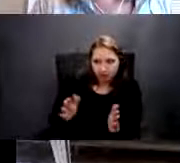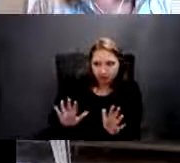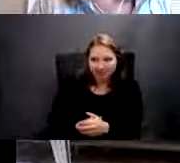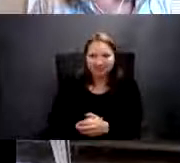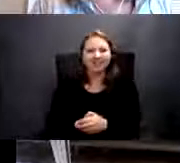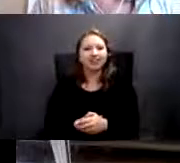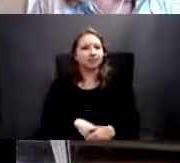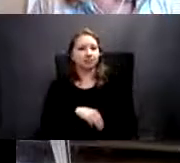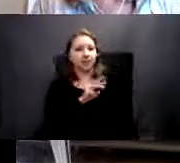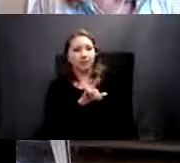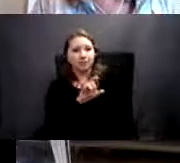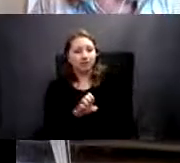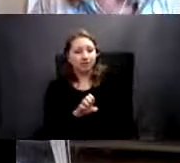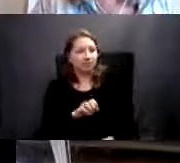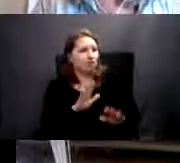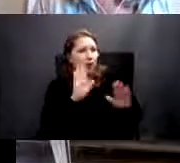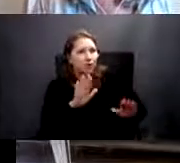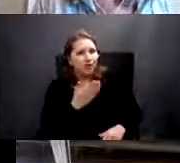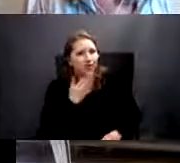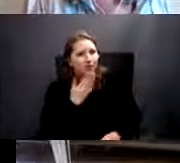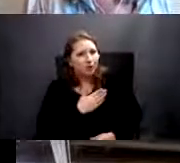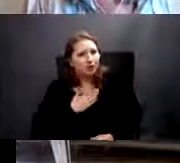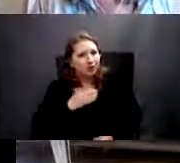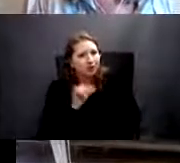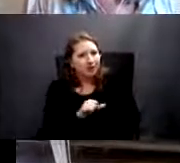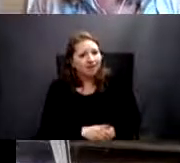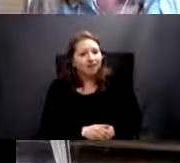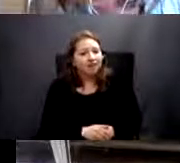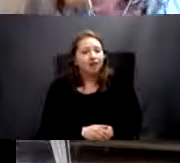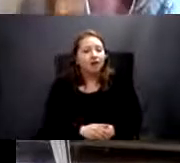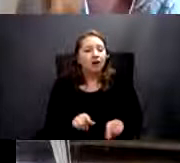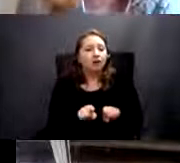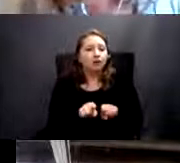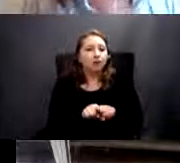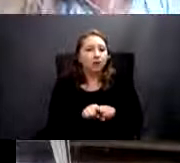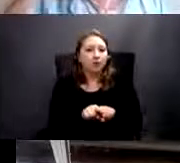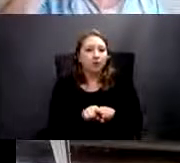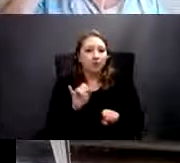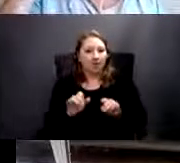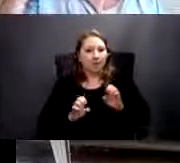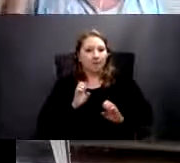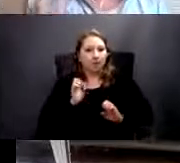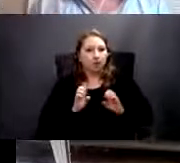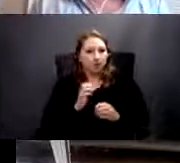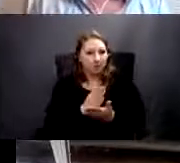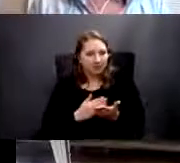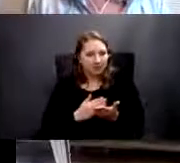great. Thank you, Lynn. I appreciate it. Just to say too, with the emotional piece, being a parent peer